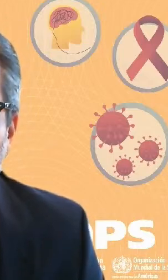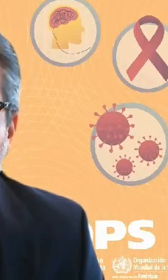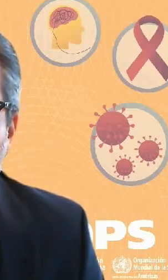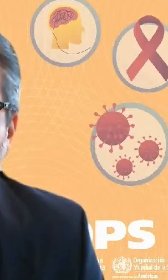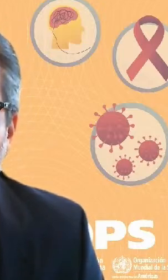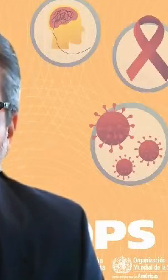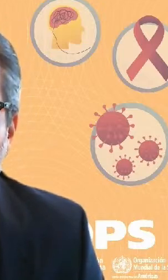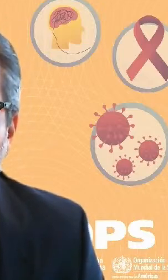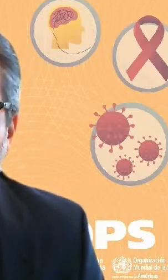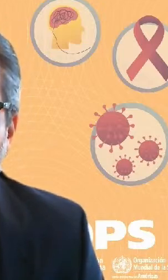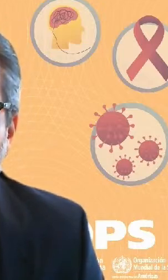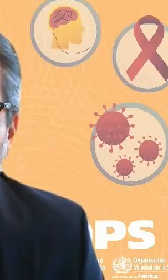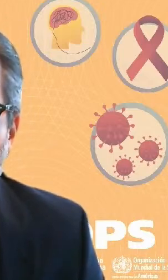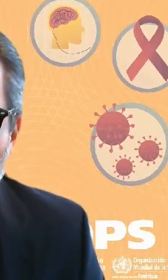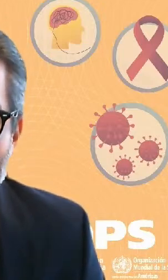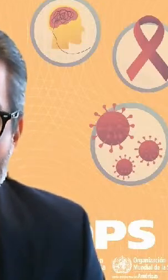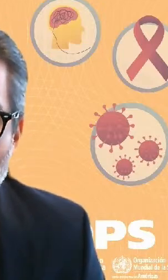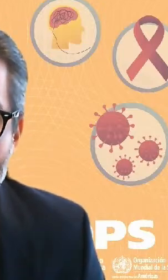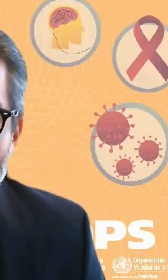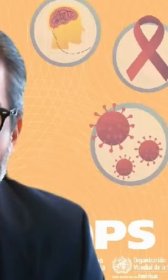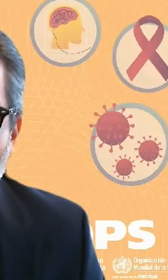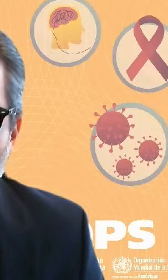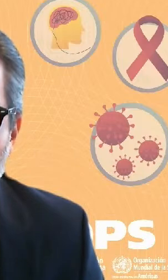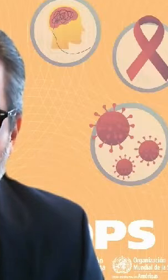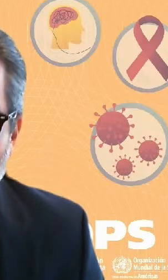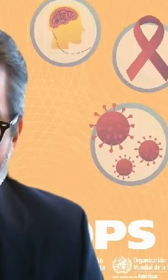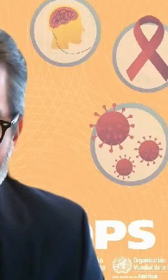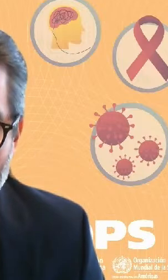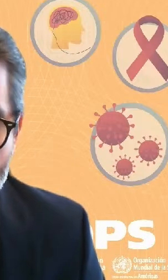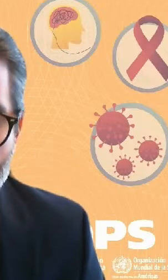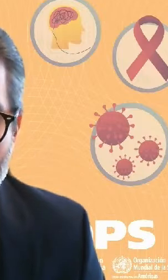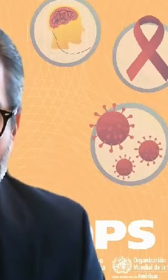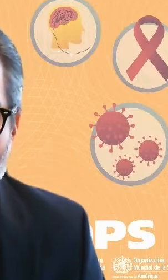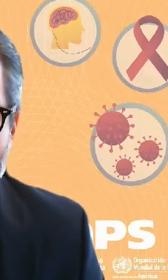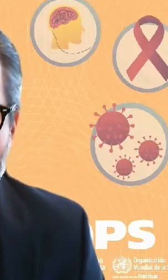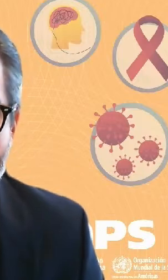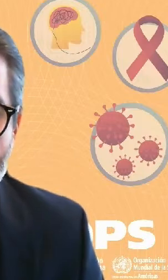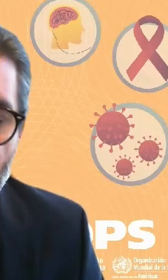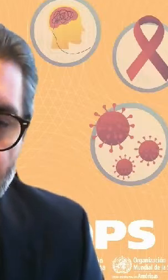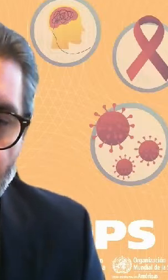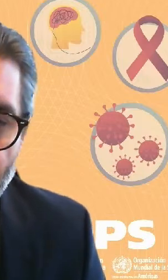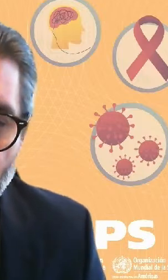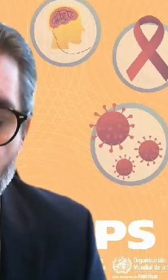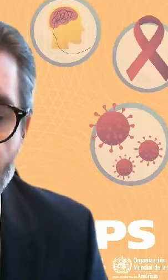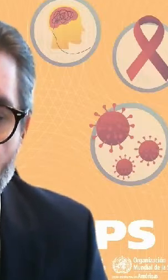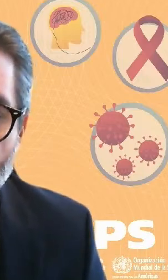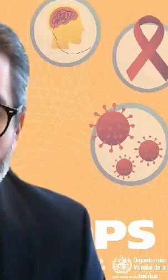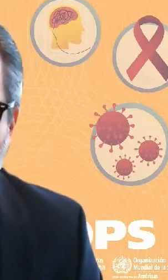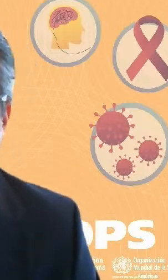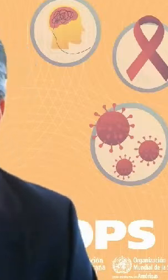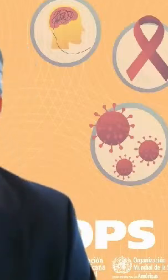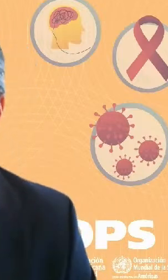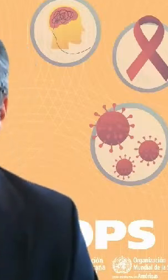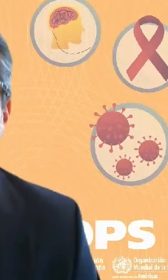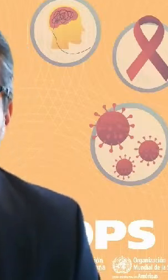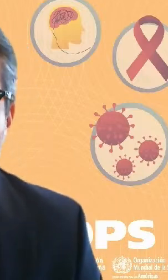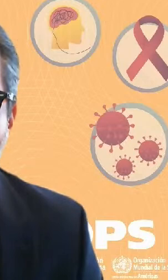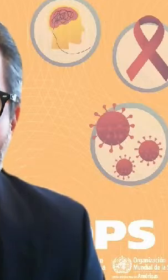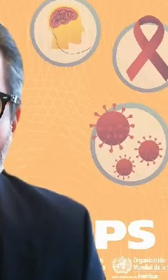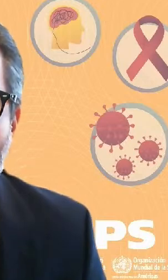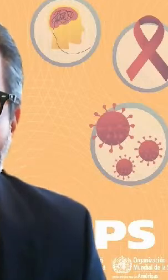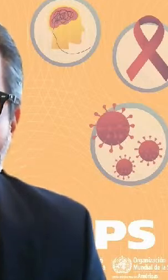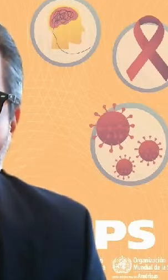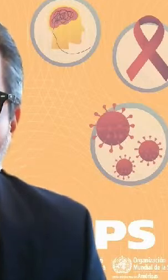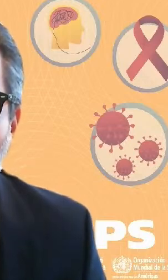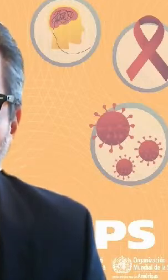We will open his presentation, but he's going to be with us and he will be around in case there will be